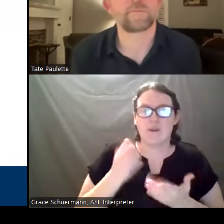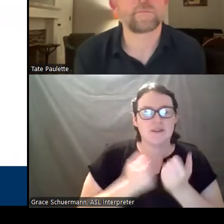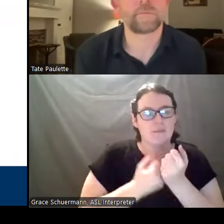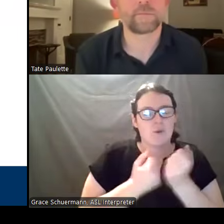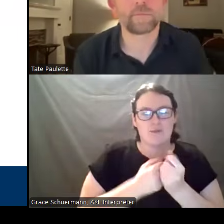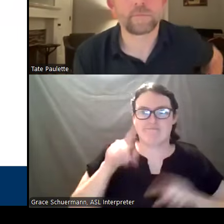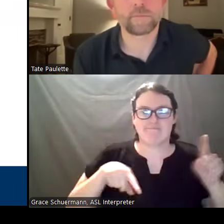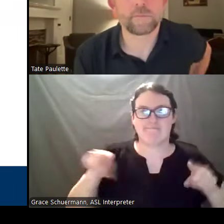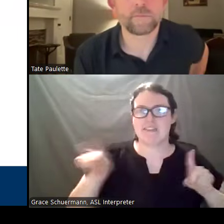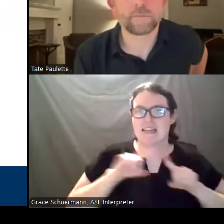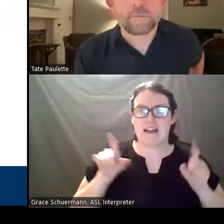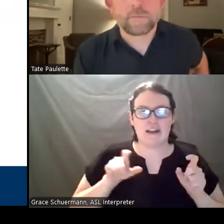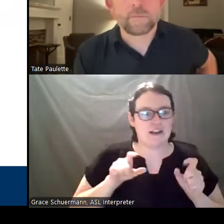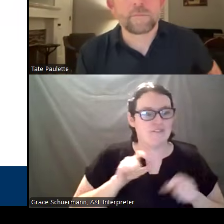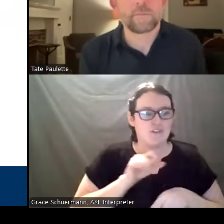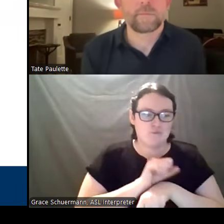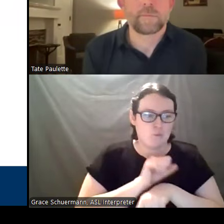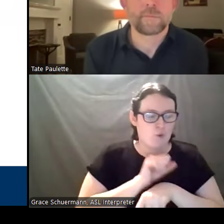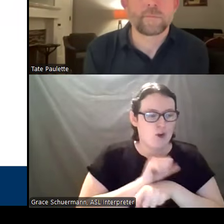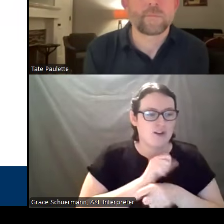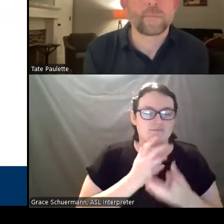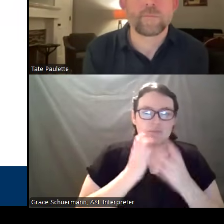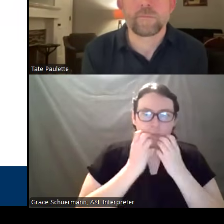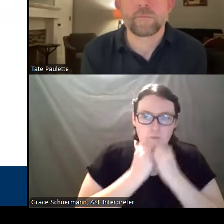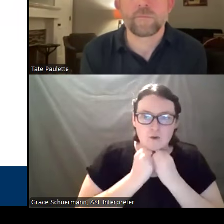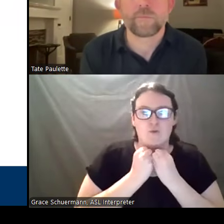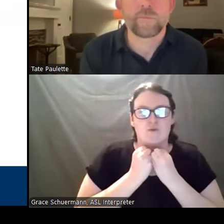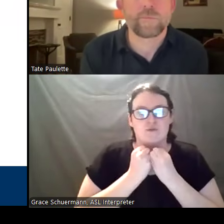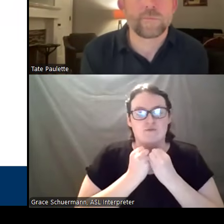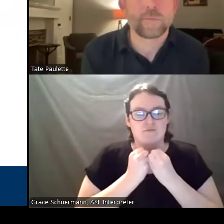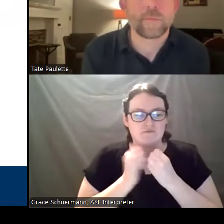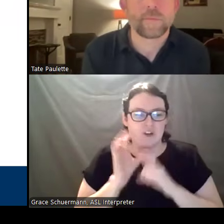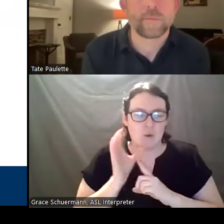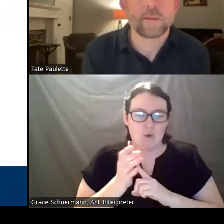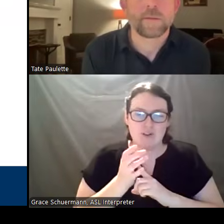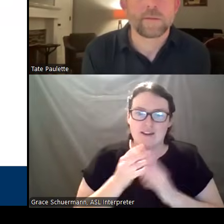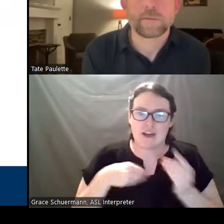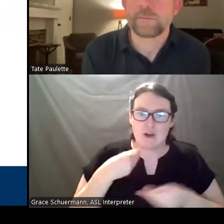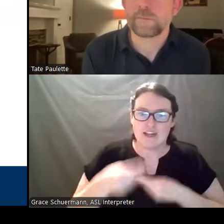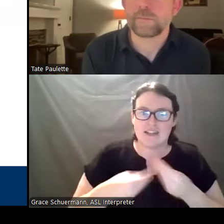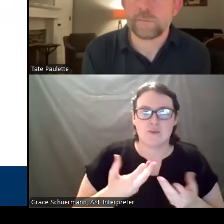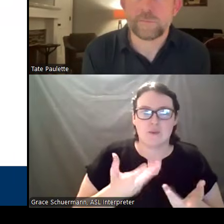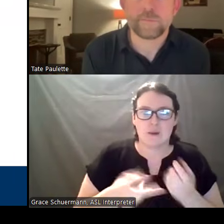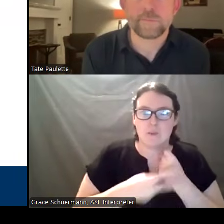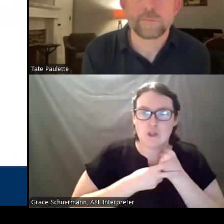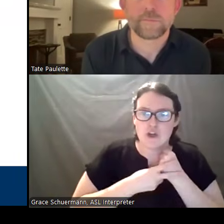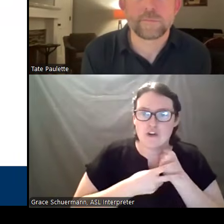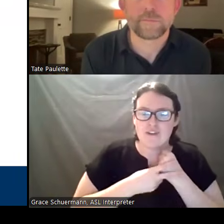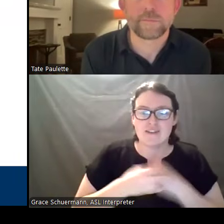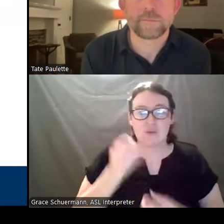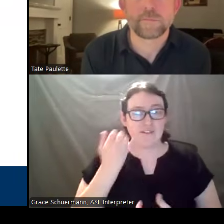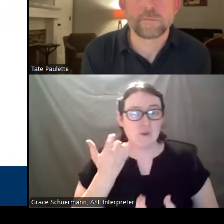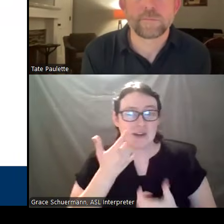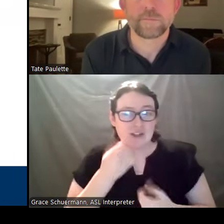efforts centered on studying and preserving cultural heritage, as well as programming like this. And if you're at all interested in supporting the AIA, please